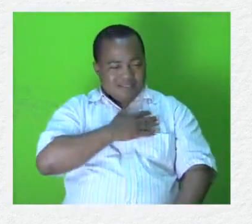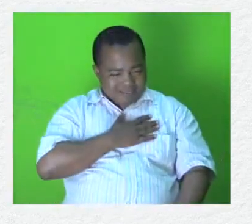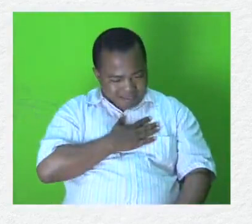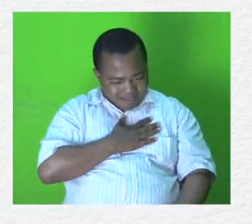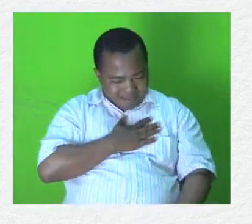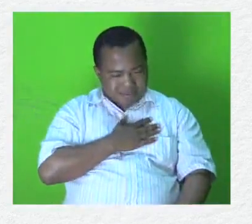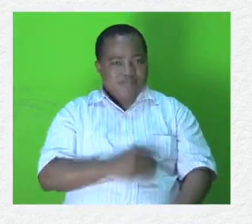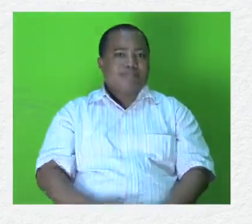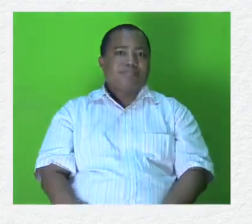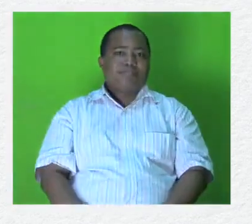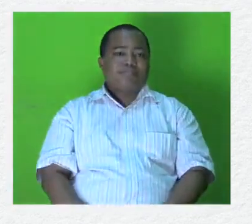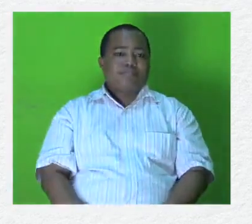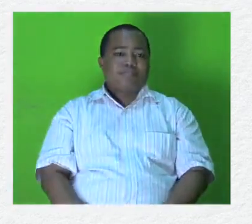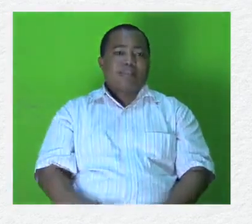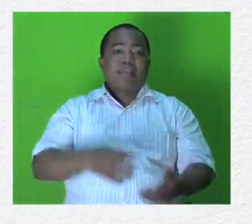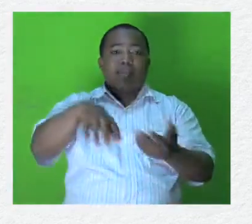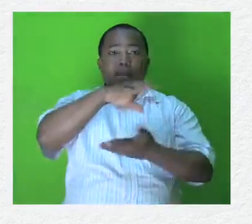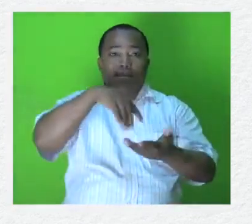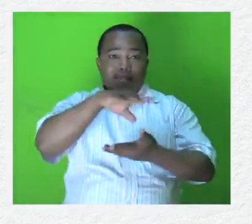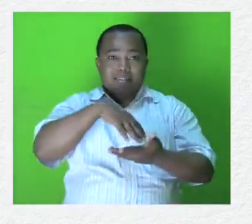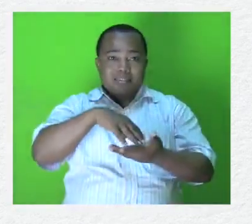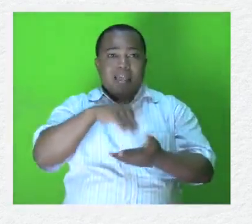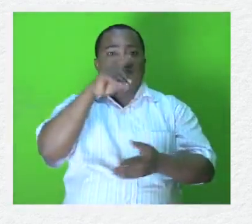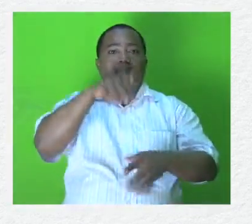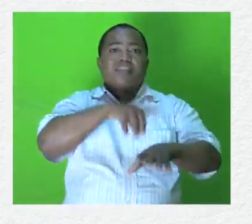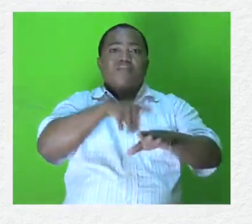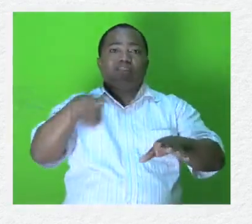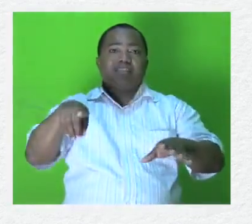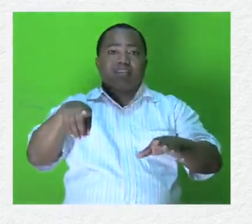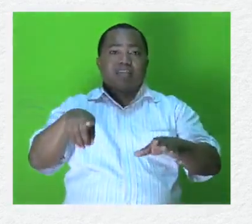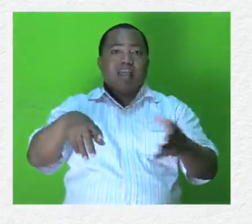Thank you. A mixture is a physical